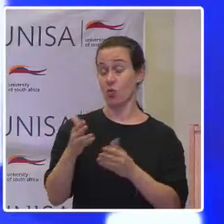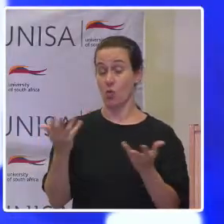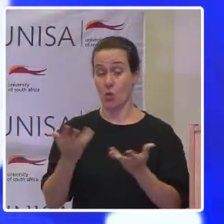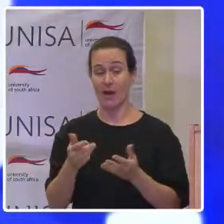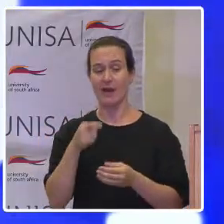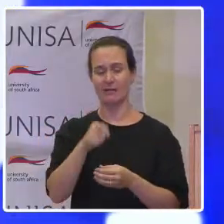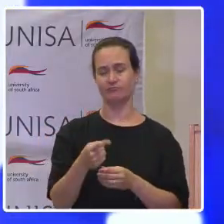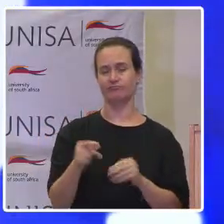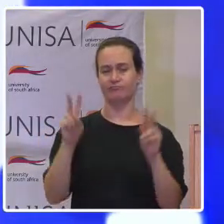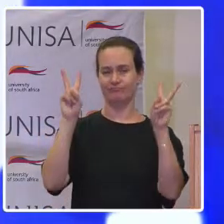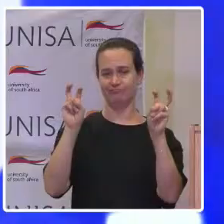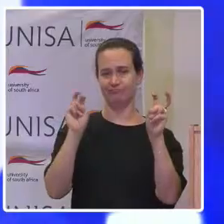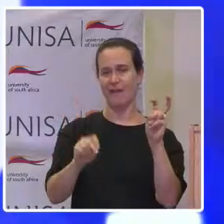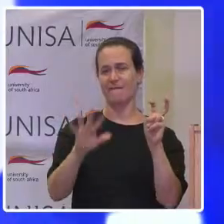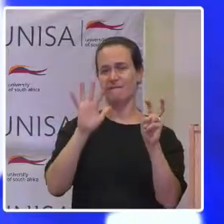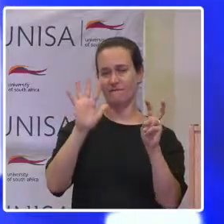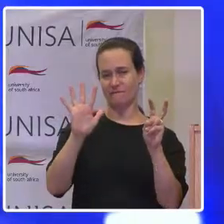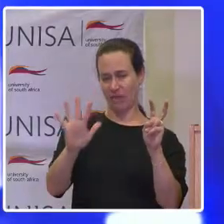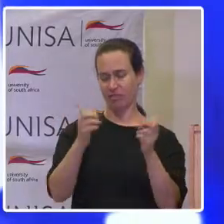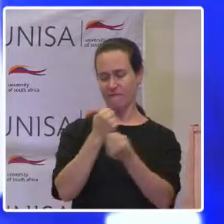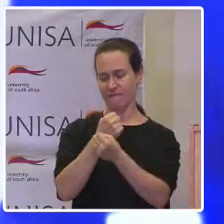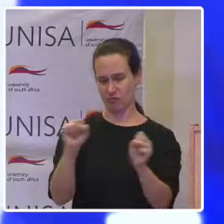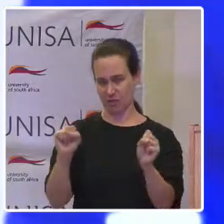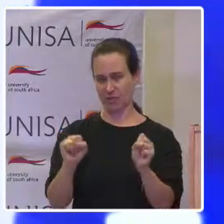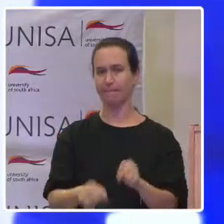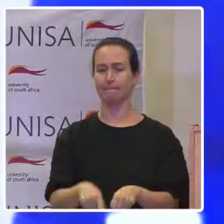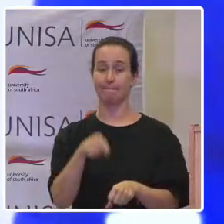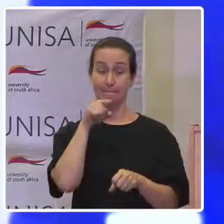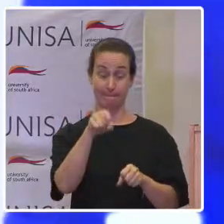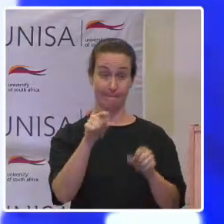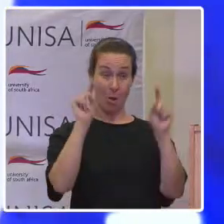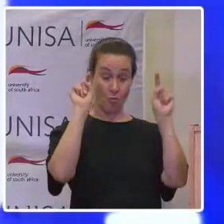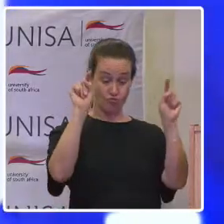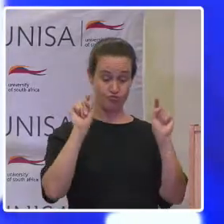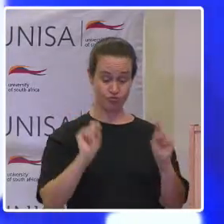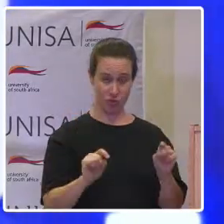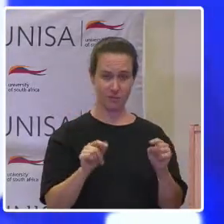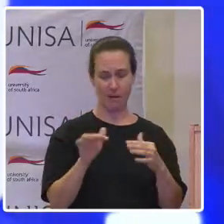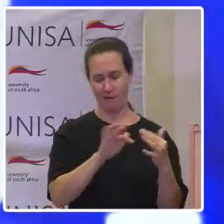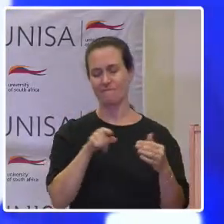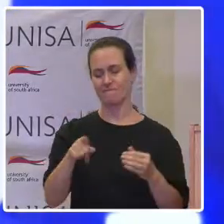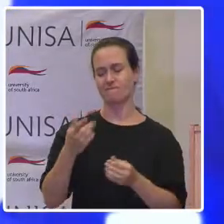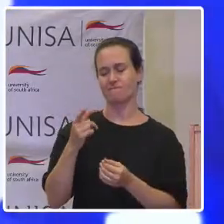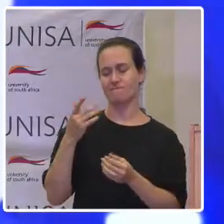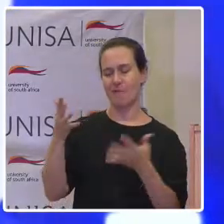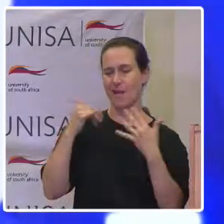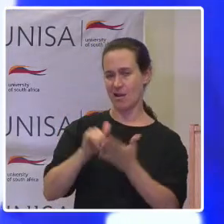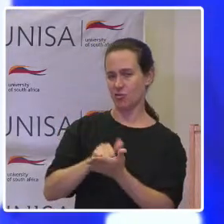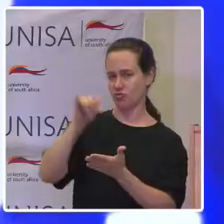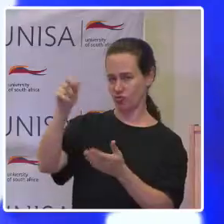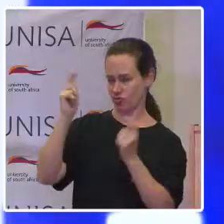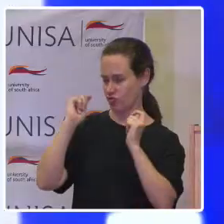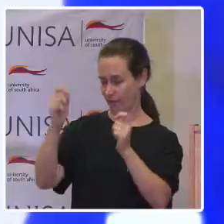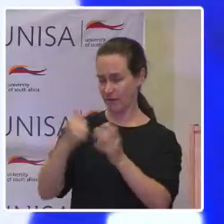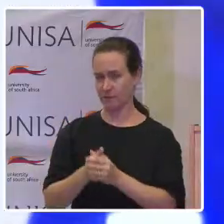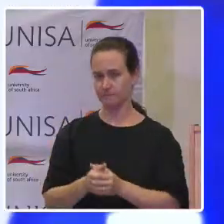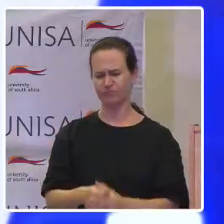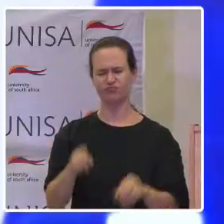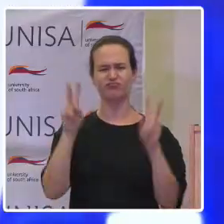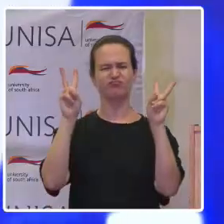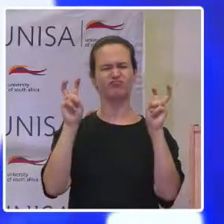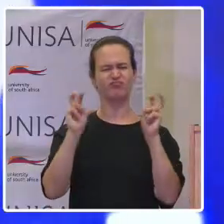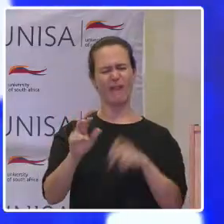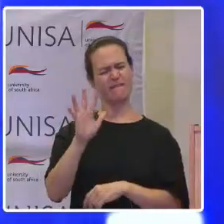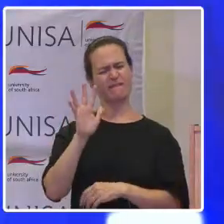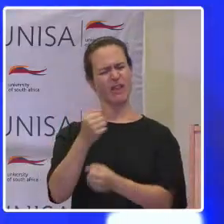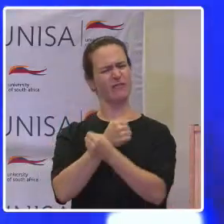5th freedom, which is one of the guiding principles of air travel. The 5th freedom is the idea that you can